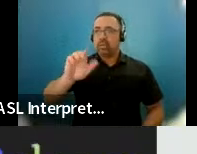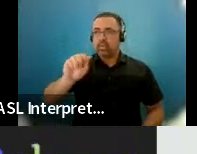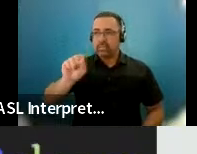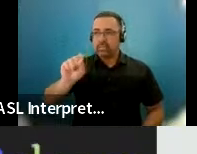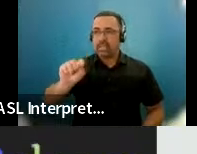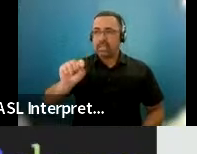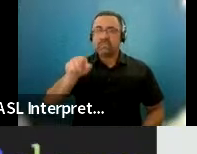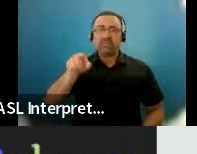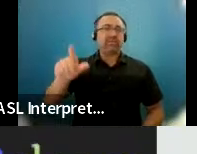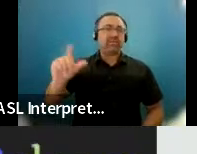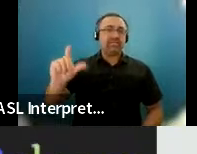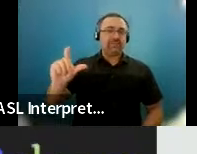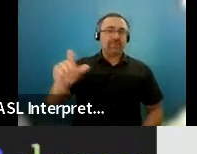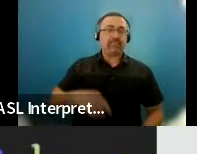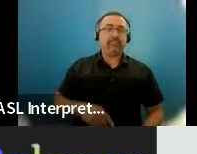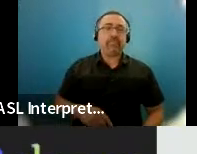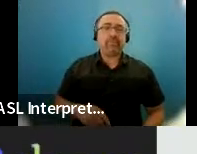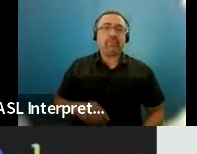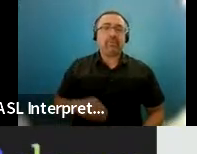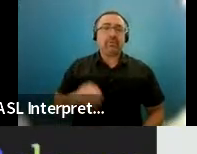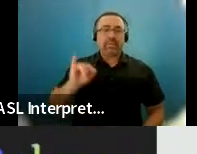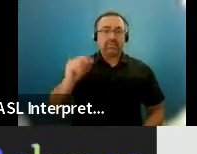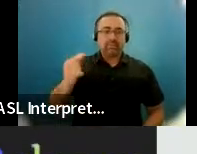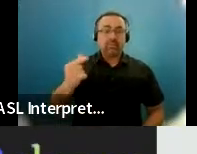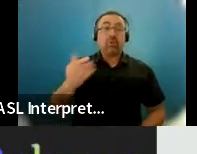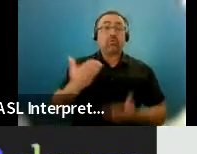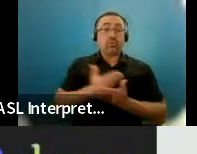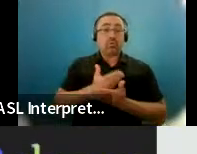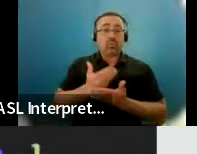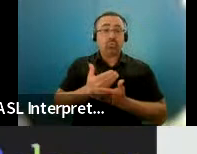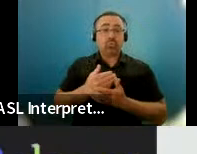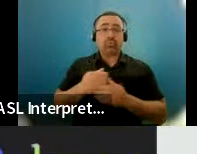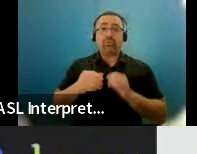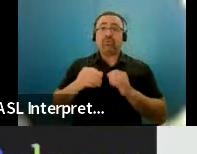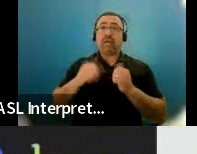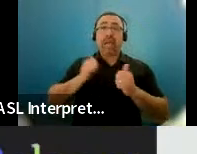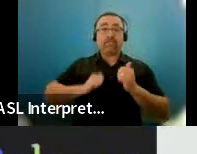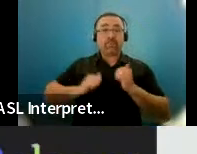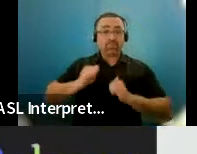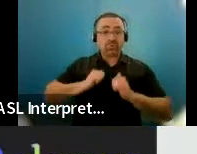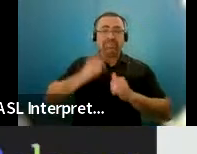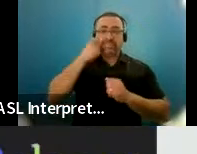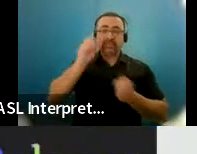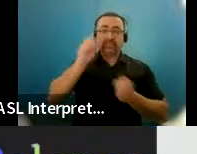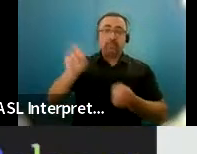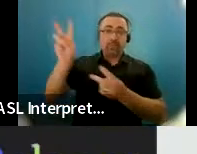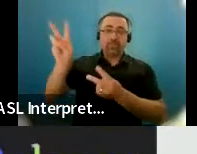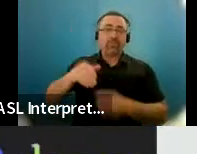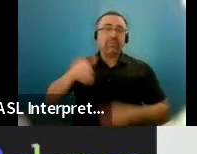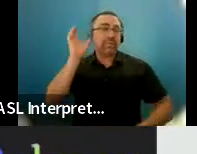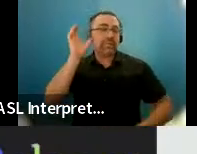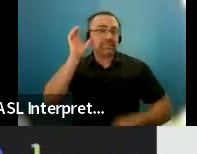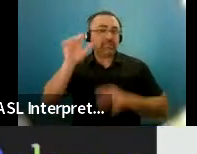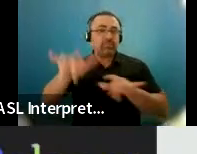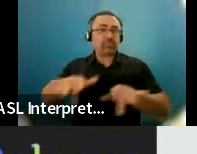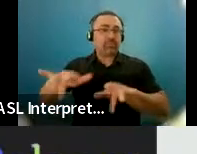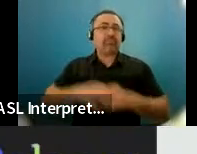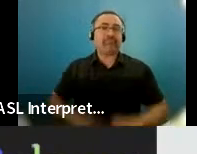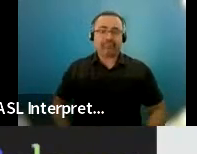disability_belongs_podcast on Instagram. And actually a new episode was just posted if you would like to give that a listen.